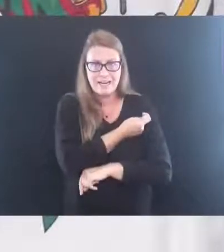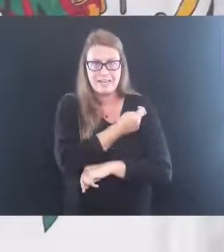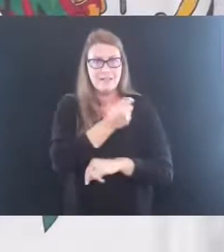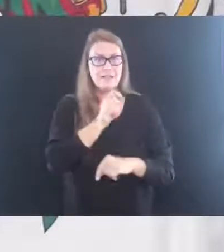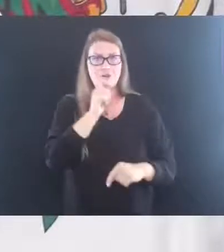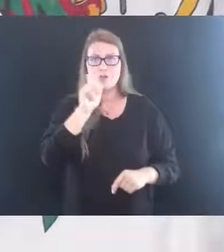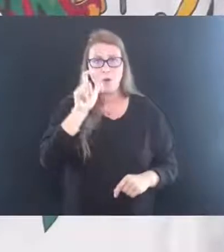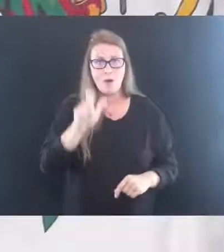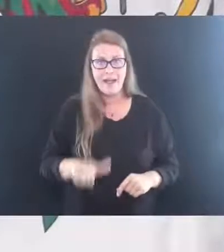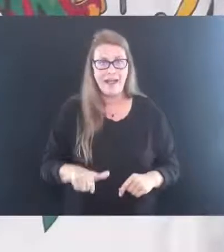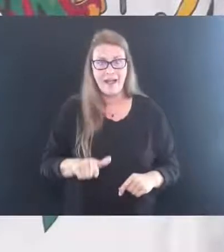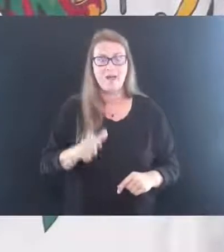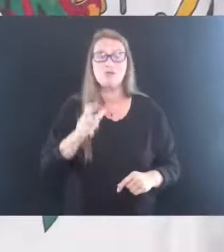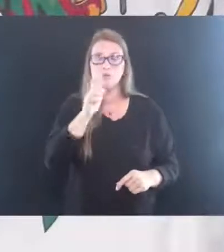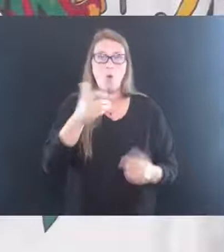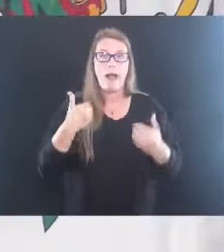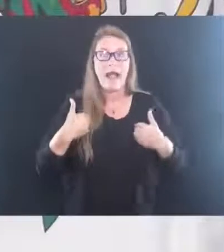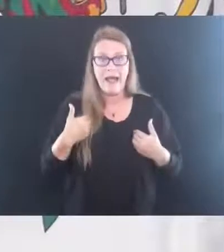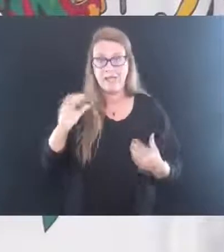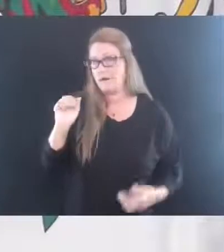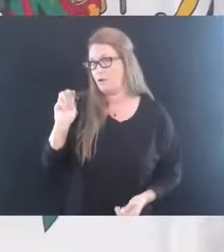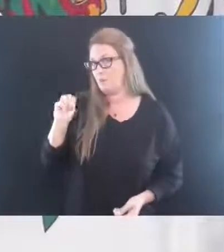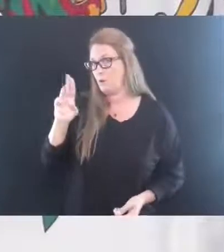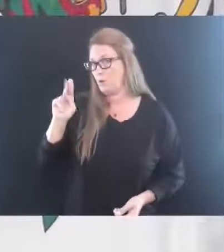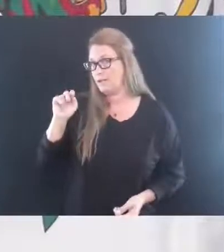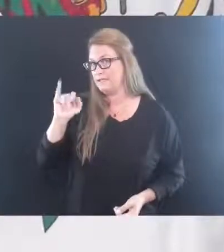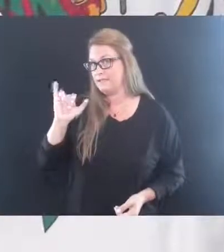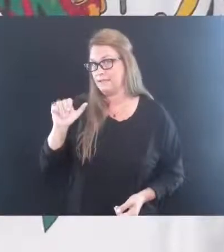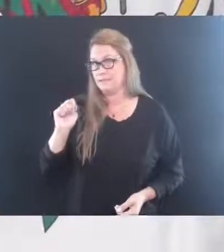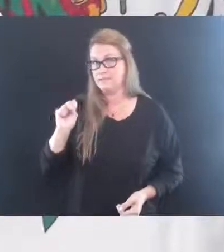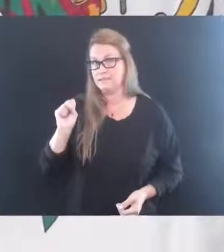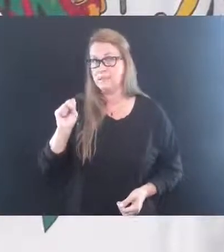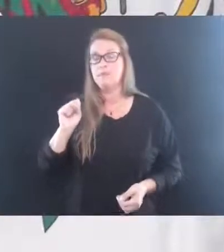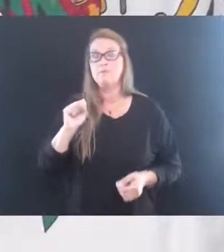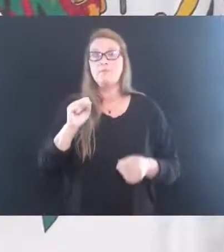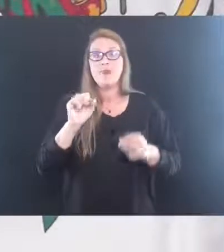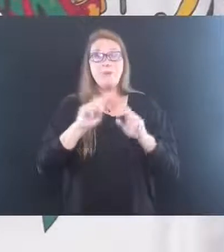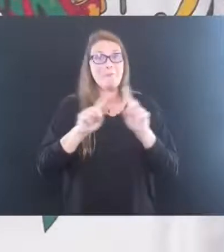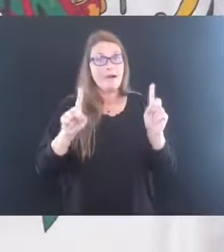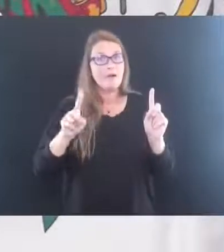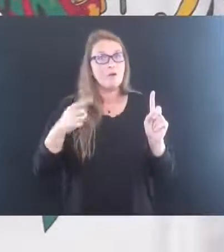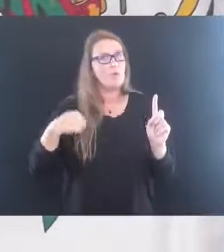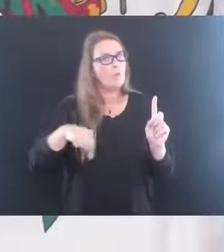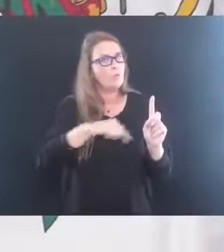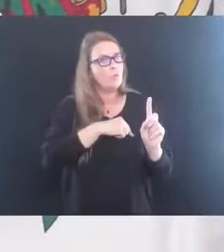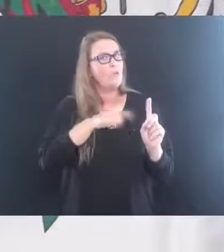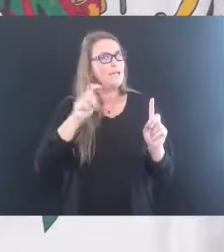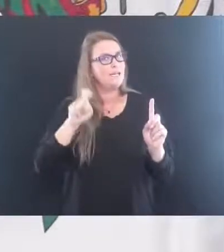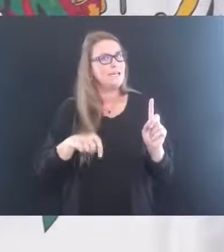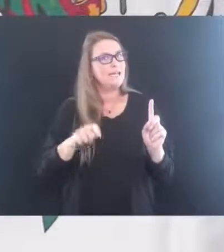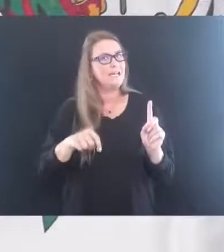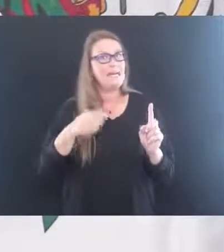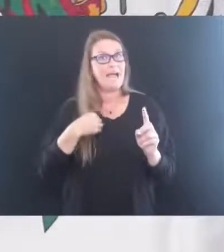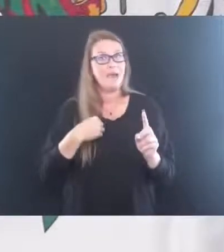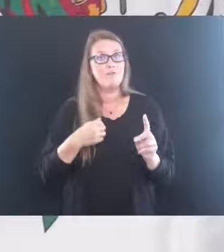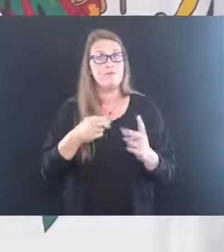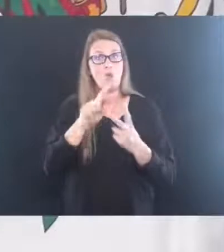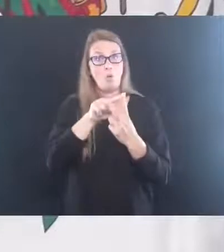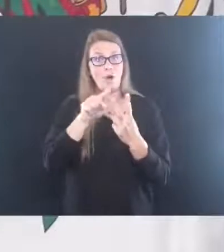don't have those immunities. And so with all of that, at the end of the day, we're going to do one of 2